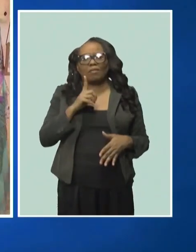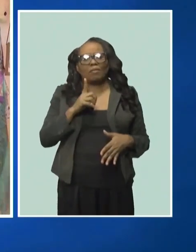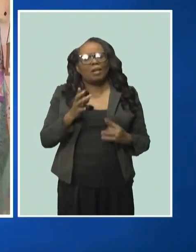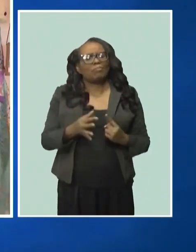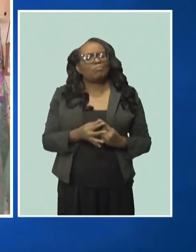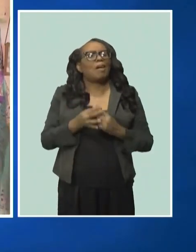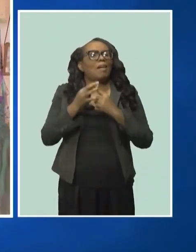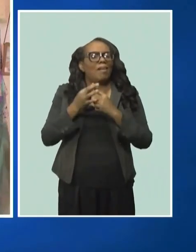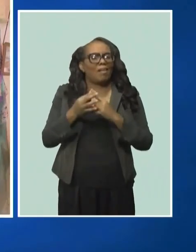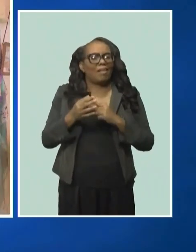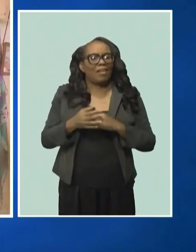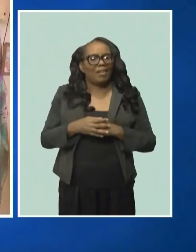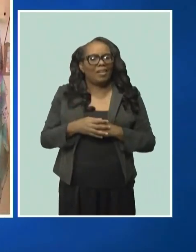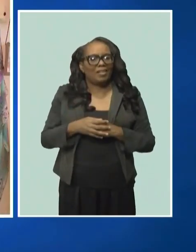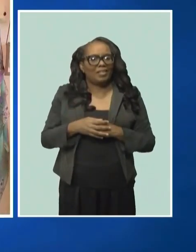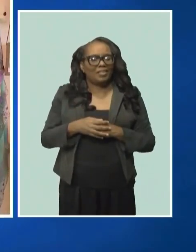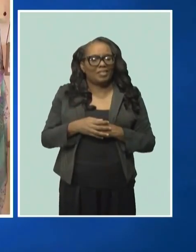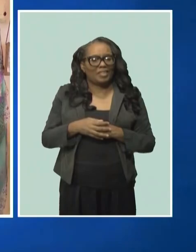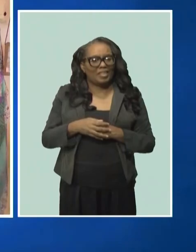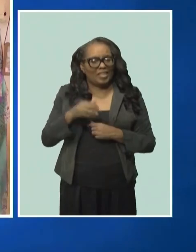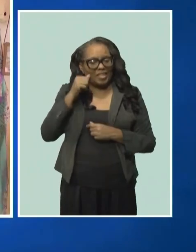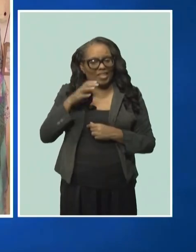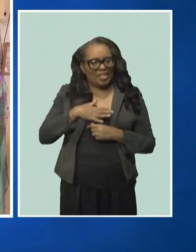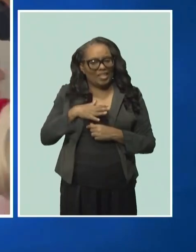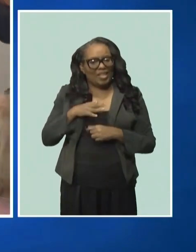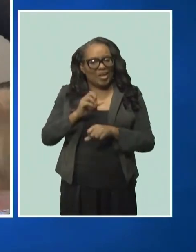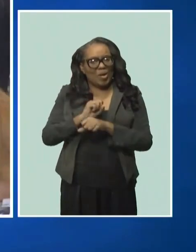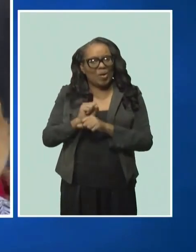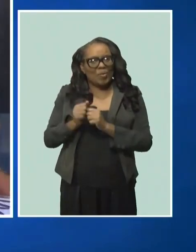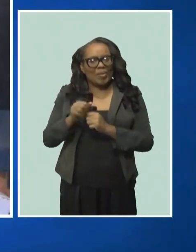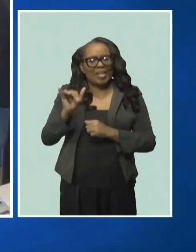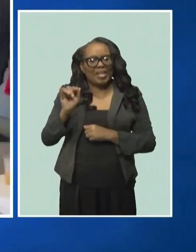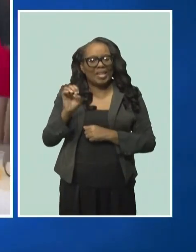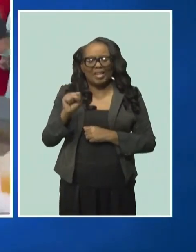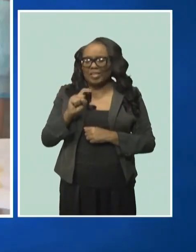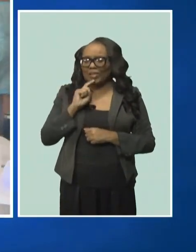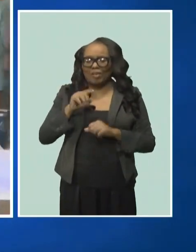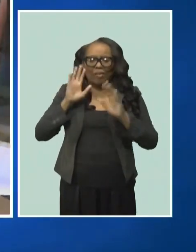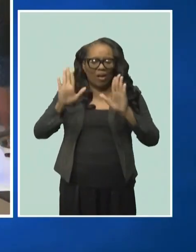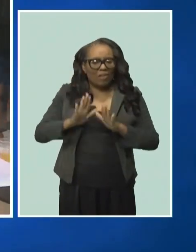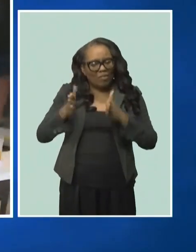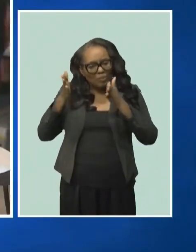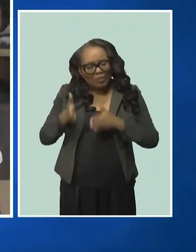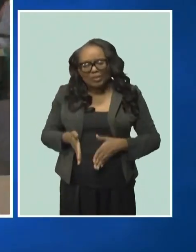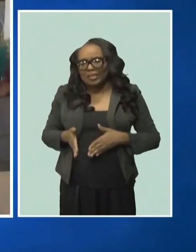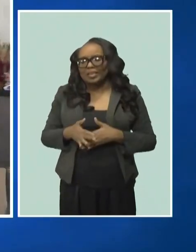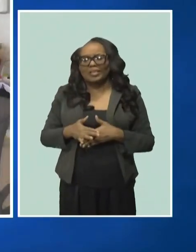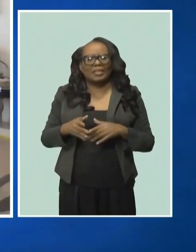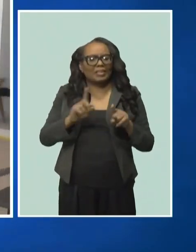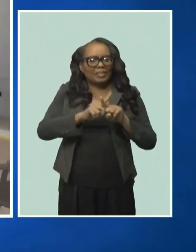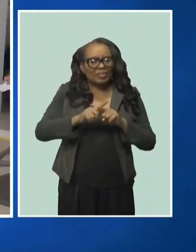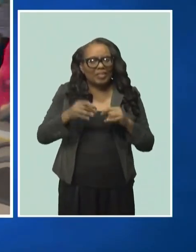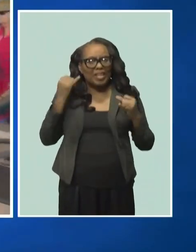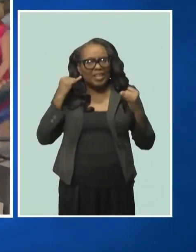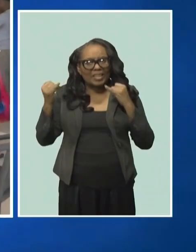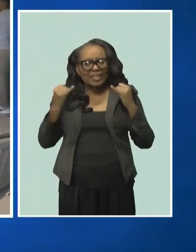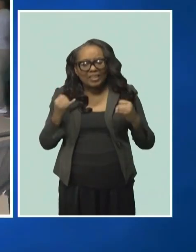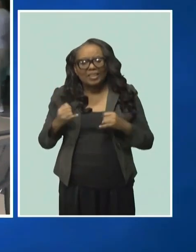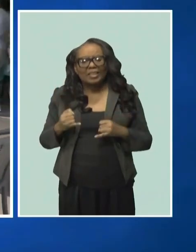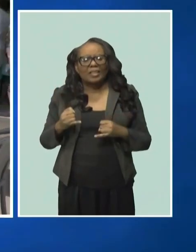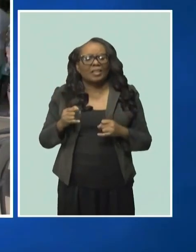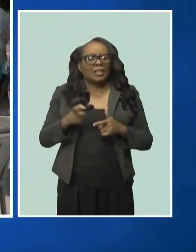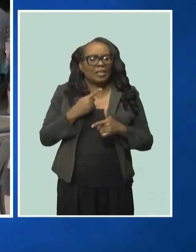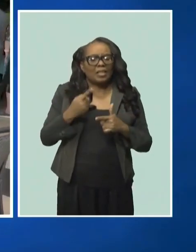beginning, and up until this day, in bringing everything together with the suggestions, and then they're trying to narrow it down to have the